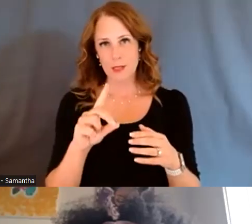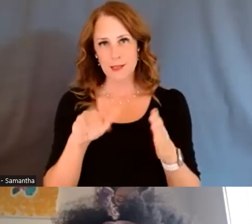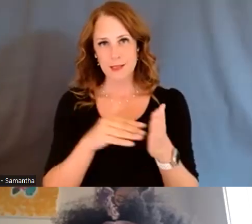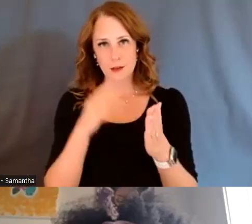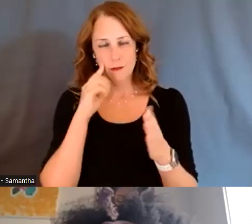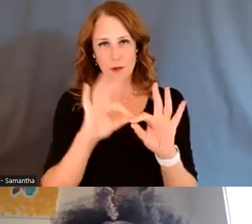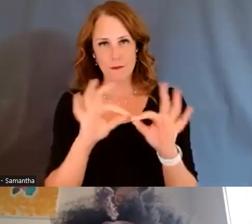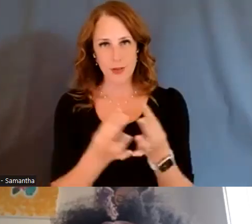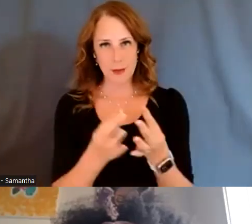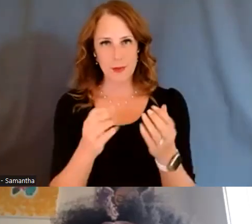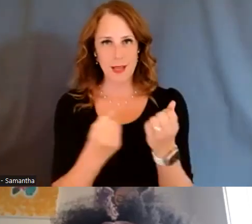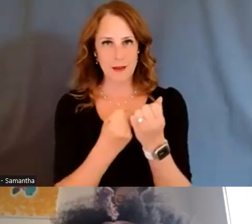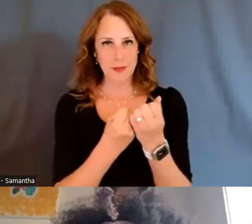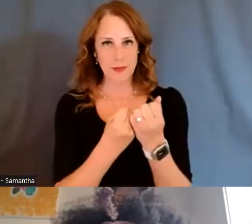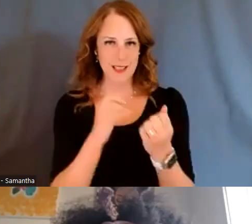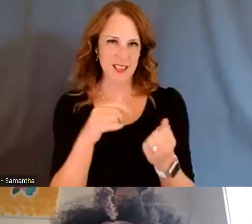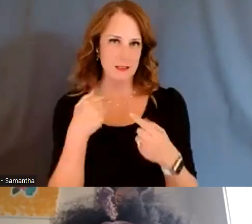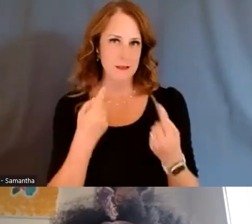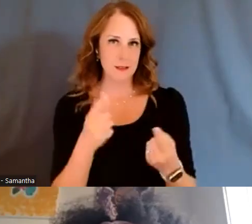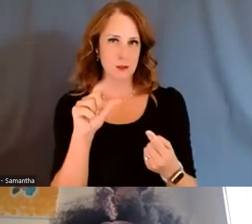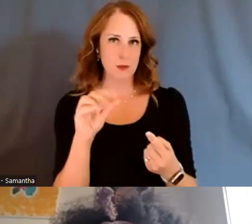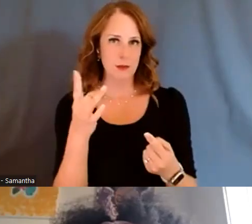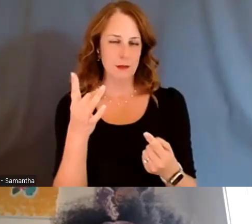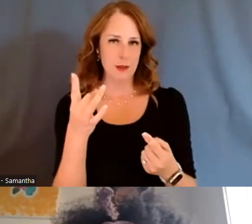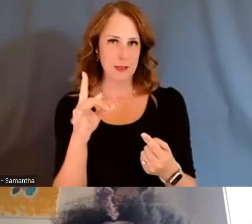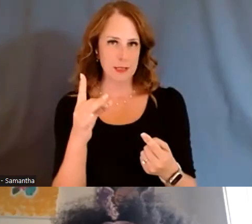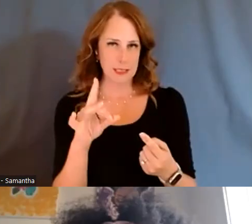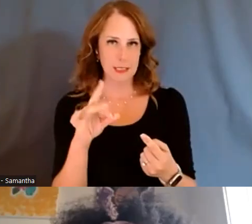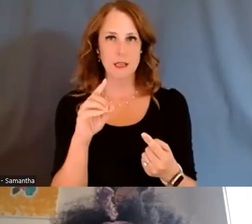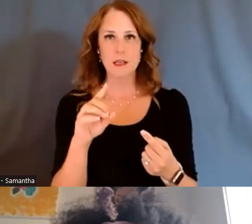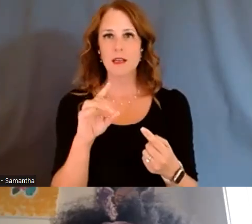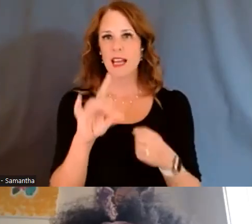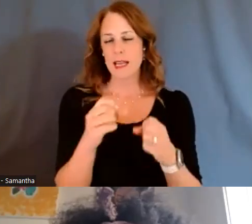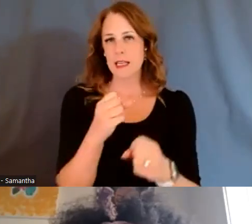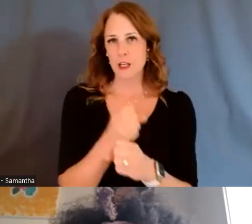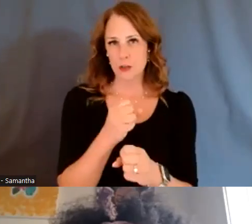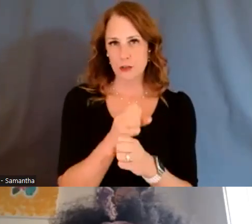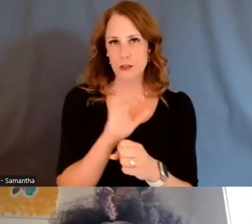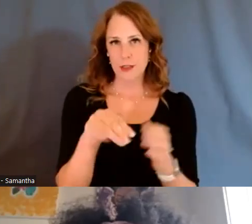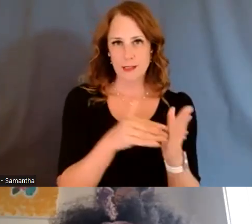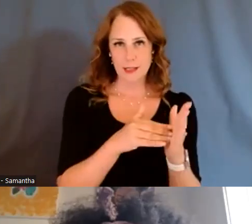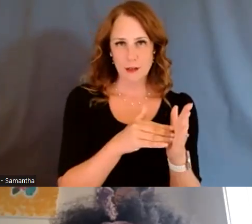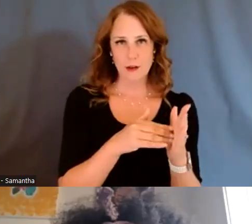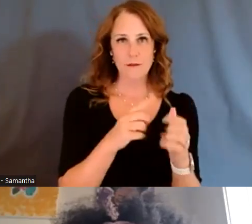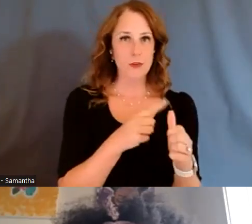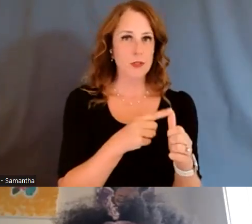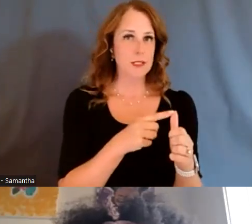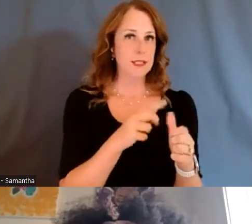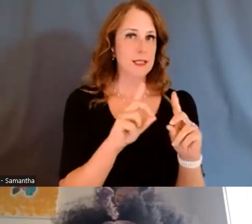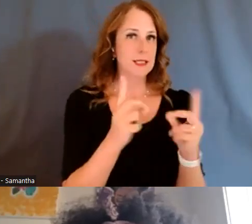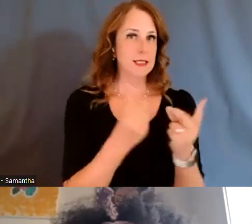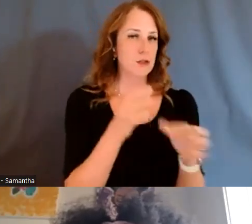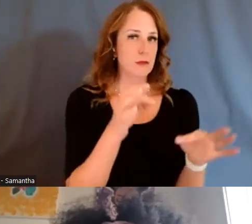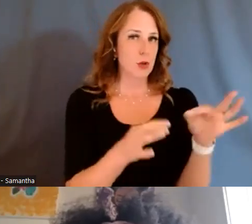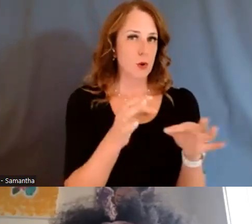2018. She has been with the agency for 8 years, first as the district court advocate,